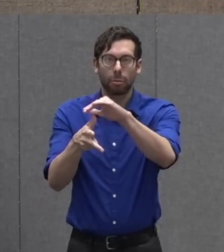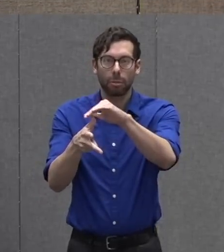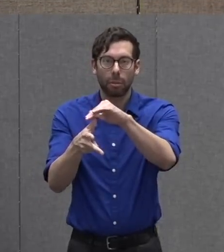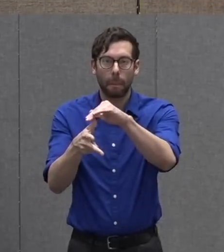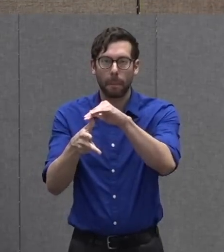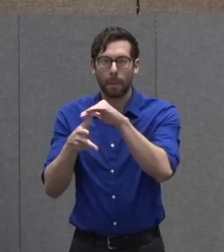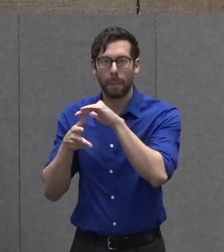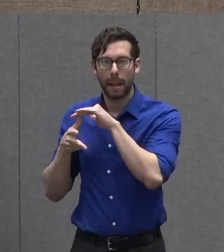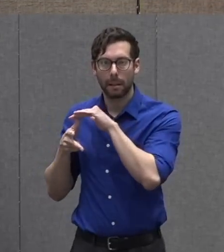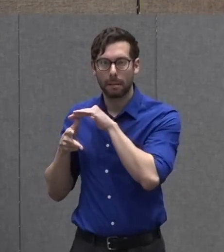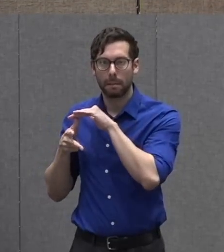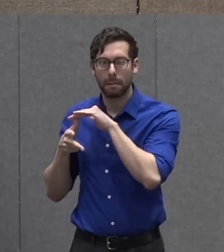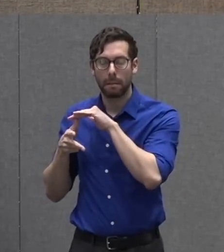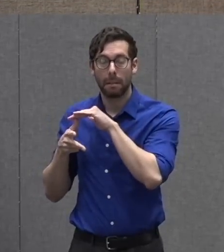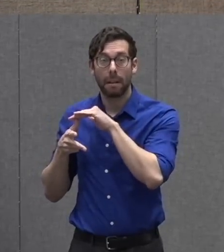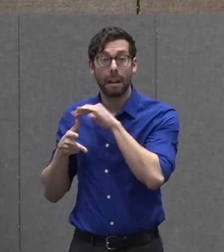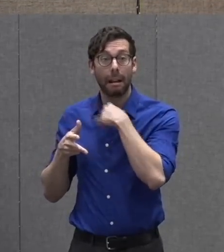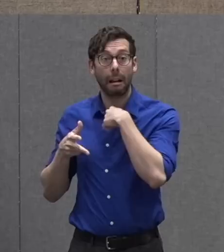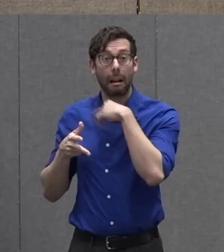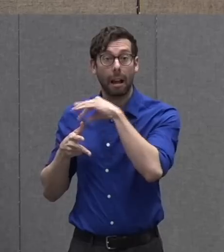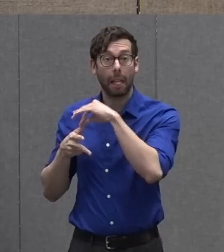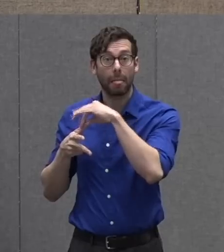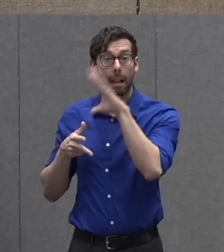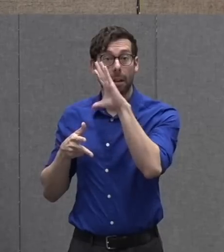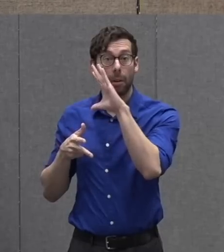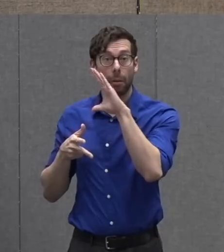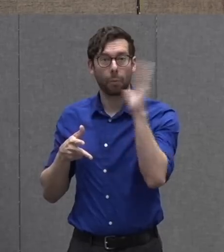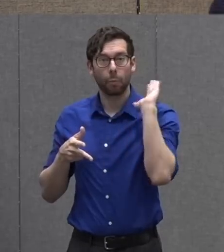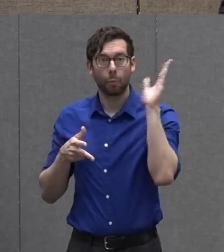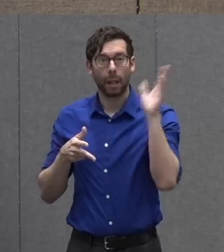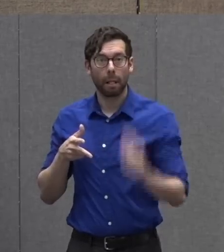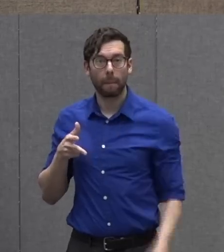and when I let go, it goes on its own.